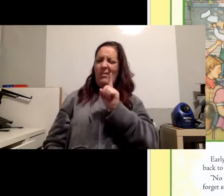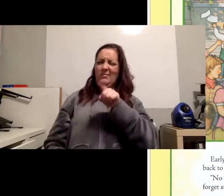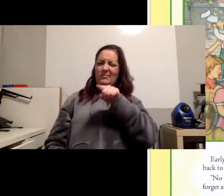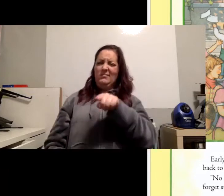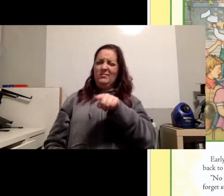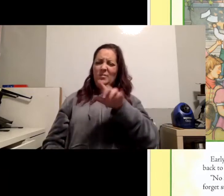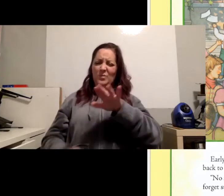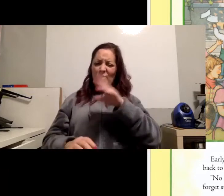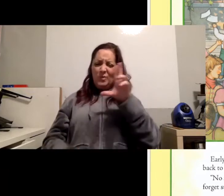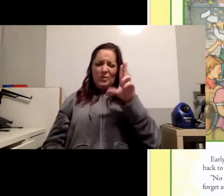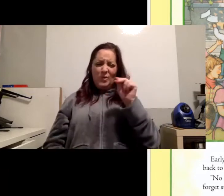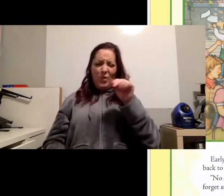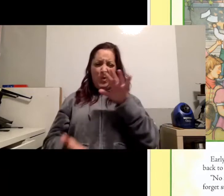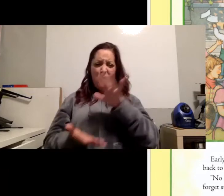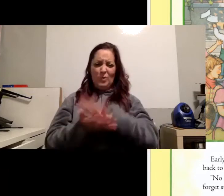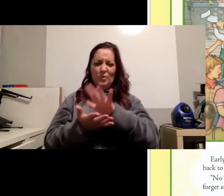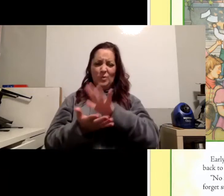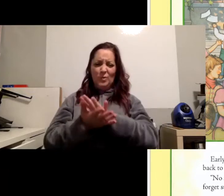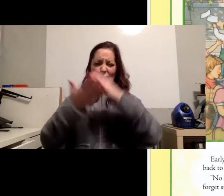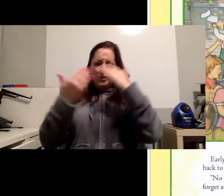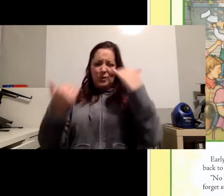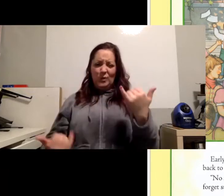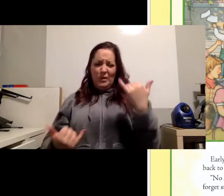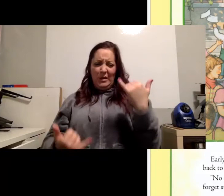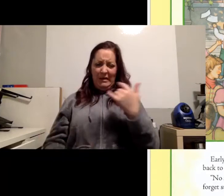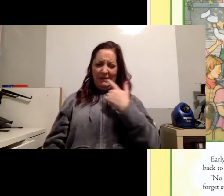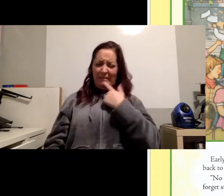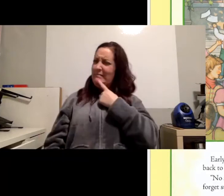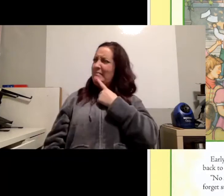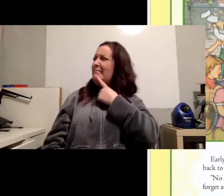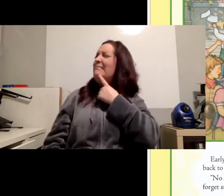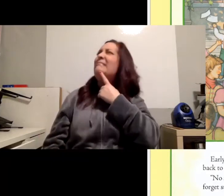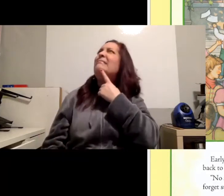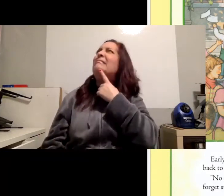"No school?" muttered the principal.